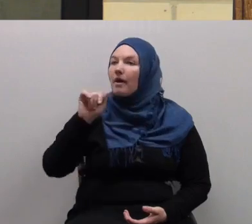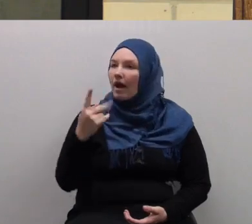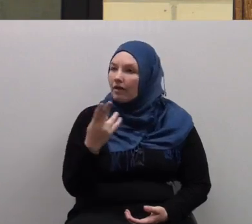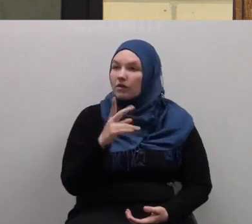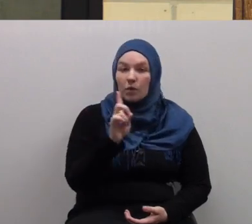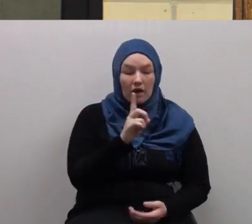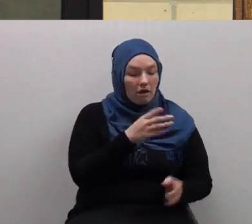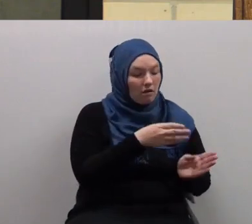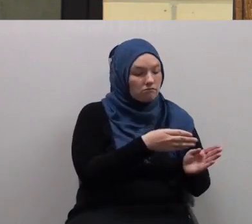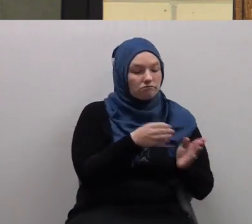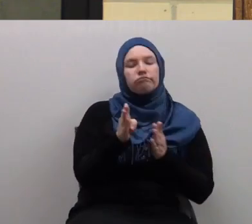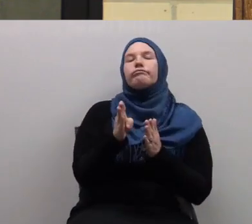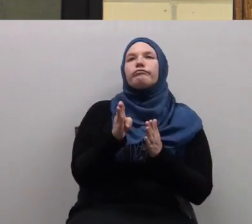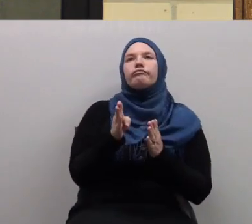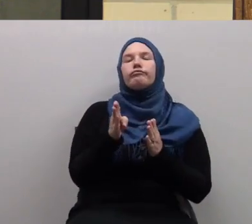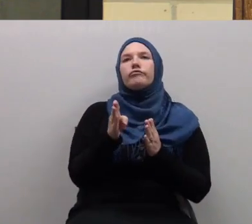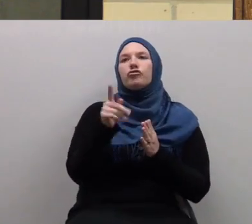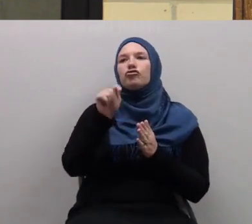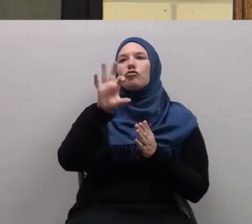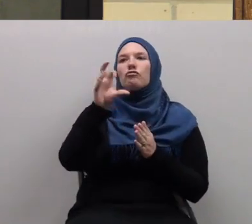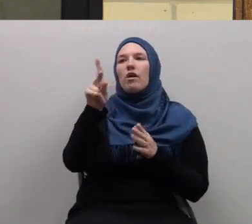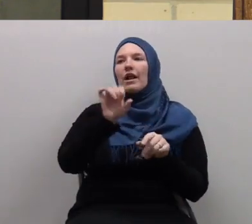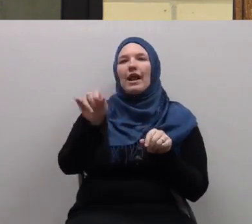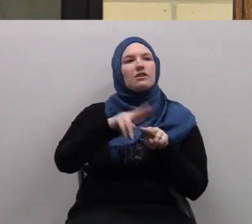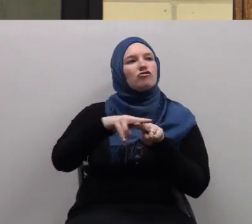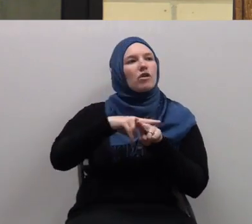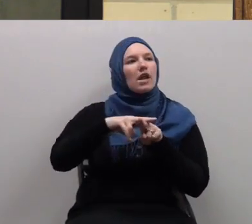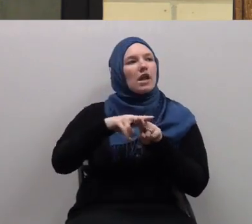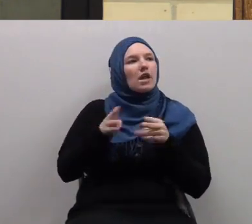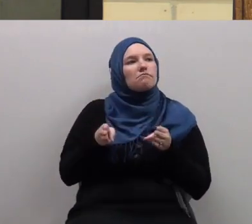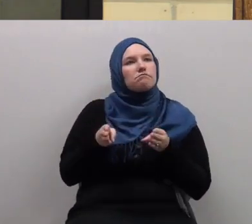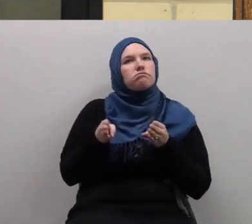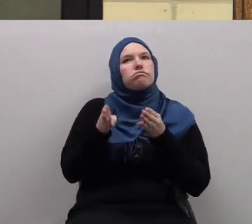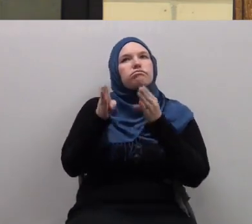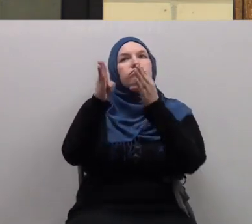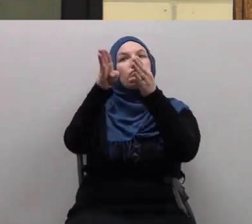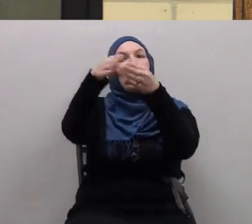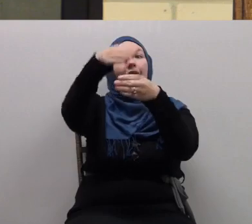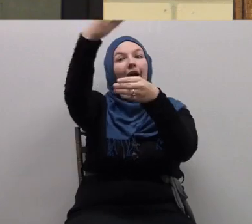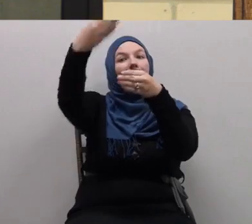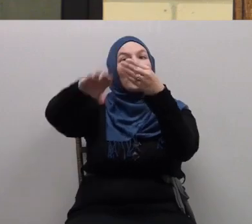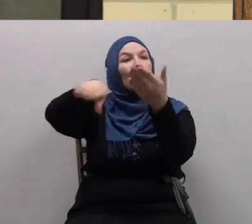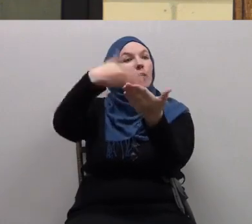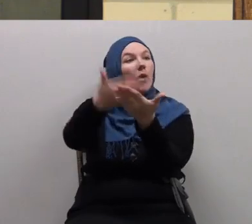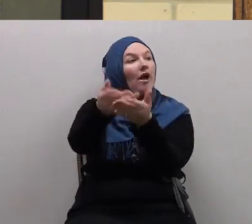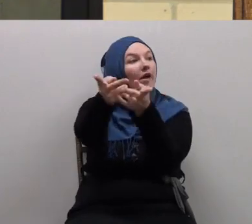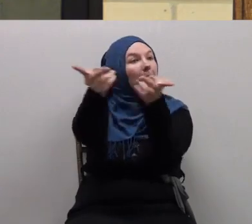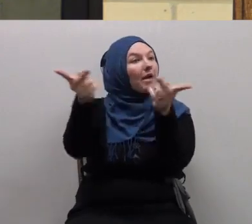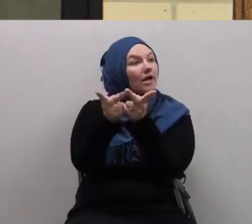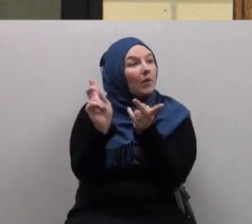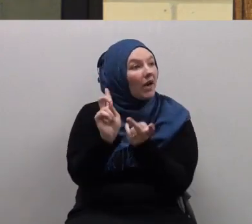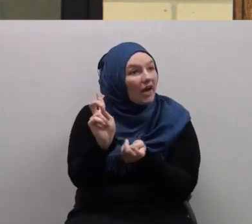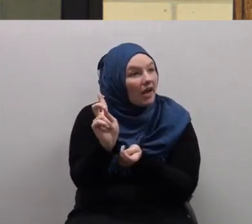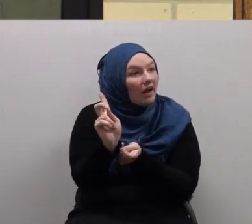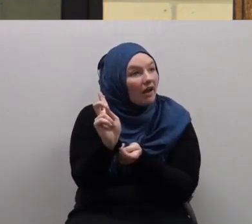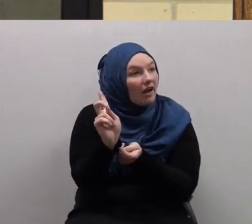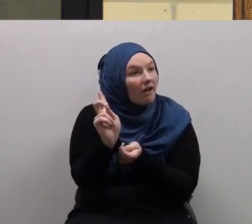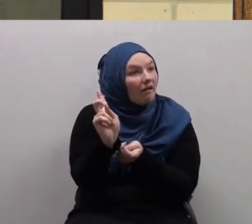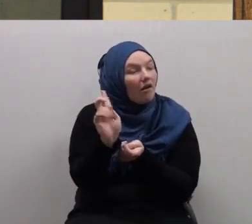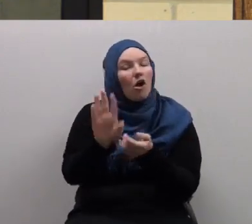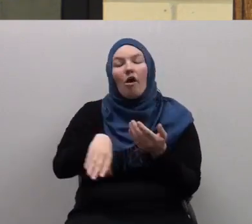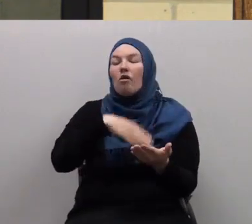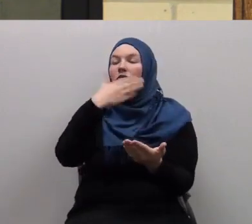Allah. So I am tracked like a train, and the end station is to arrive in